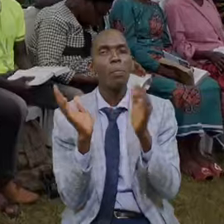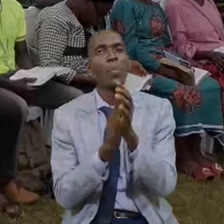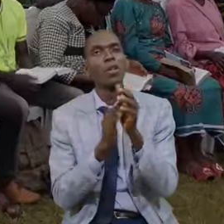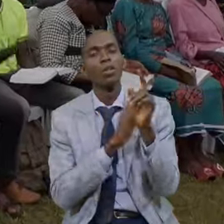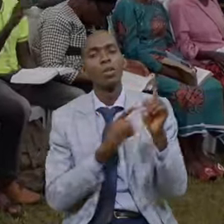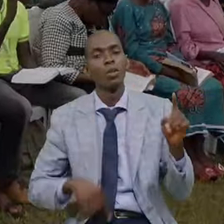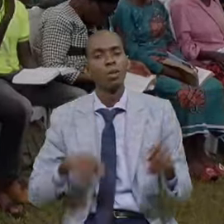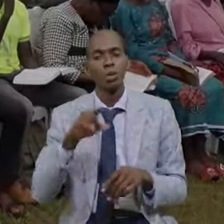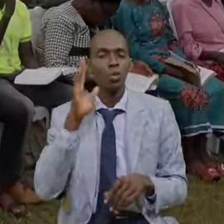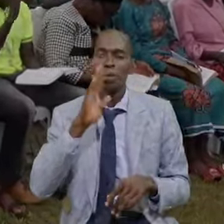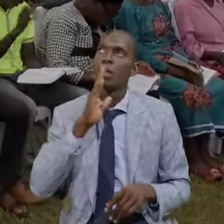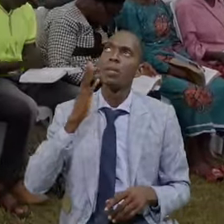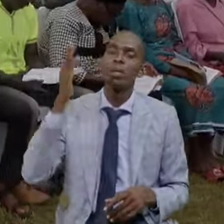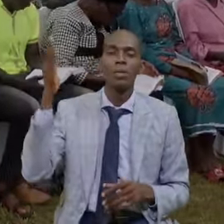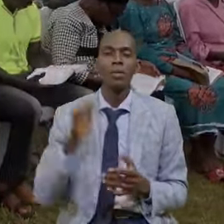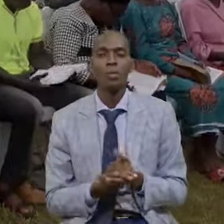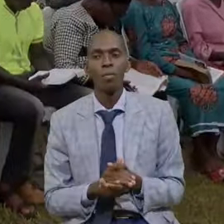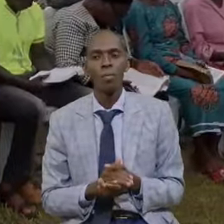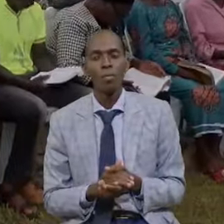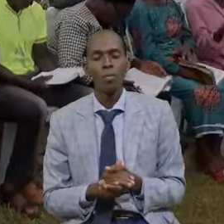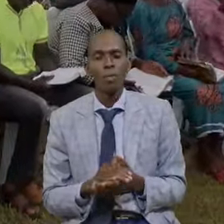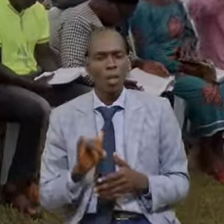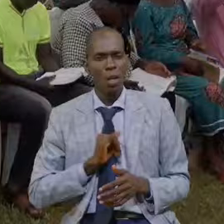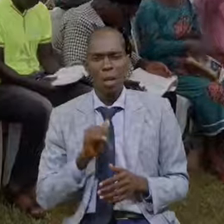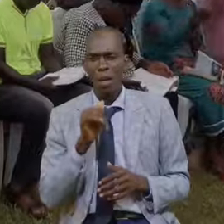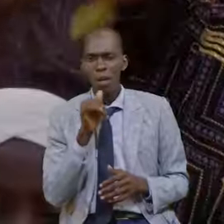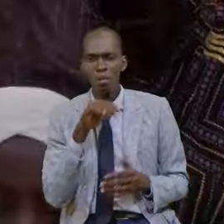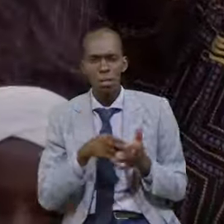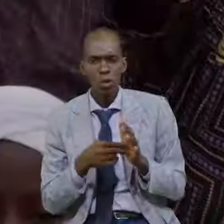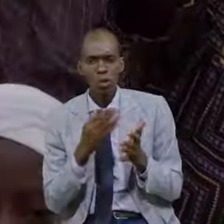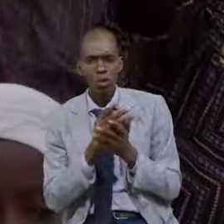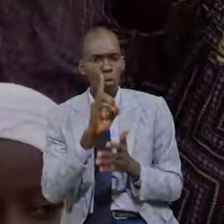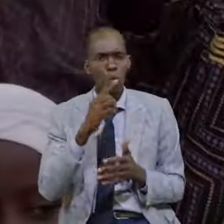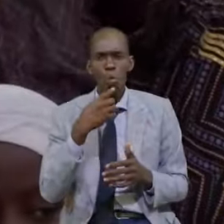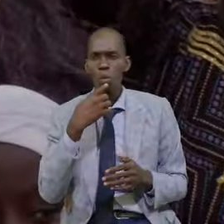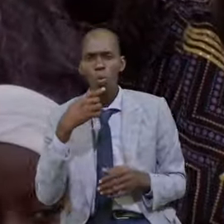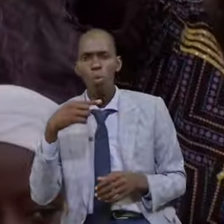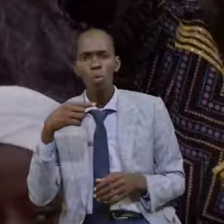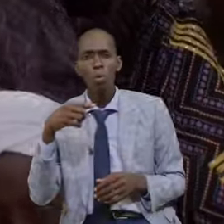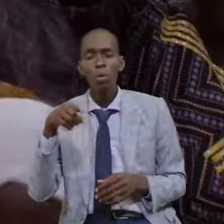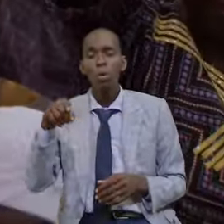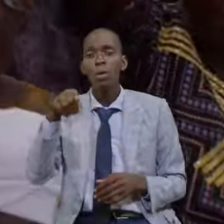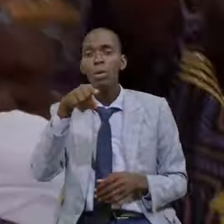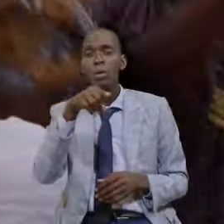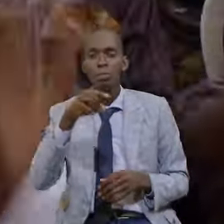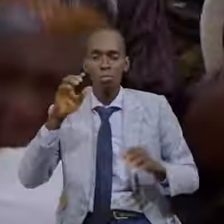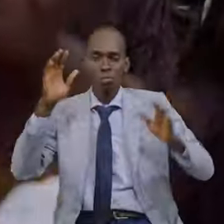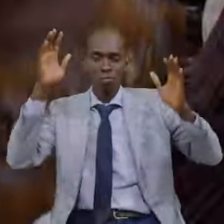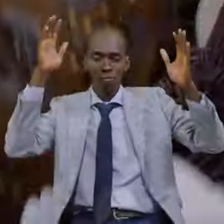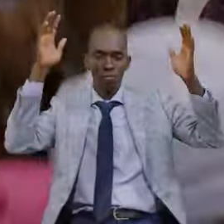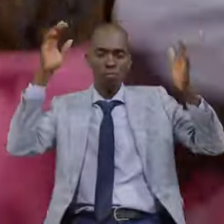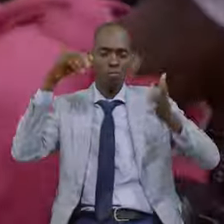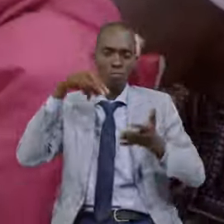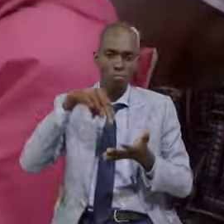there. I've been talking about somebody. Who am I talking about? Where are you? Raise up that hand, stand up wherever